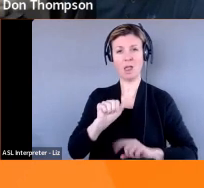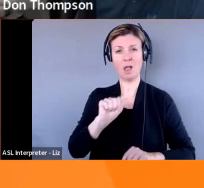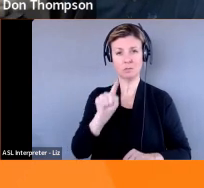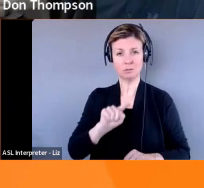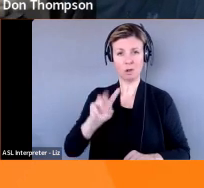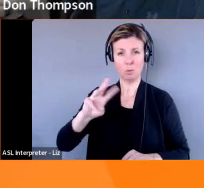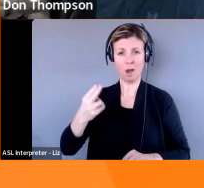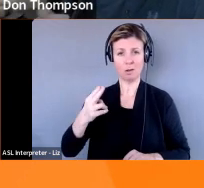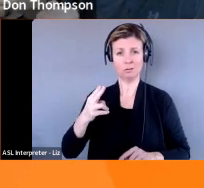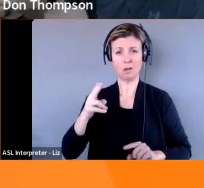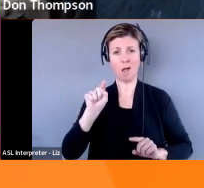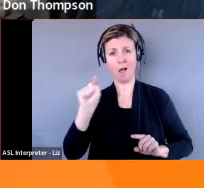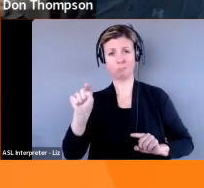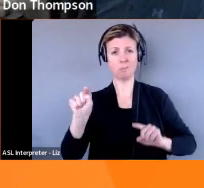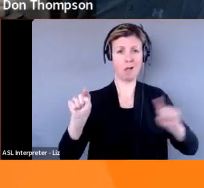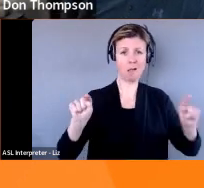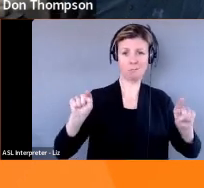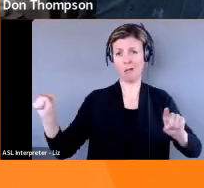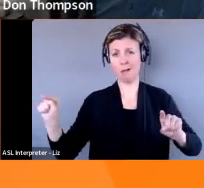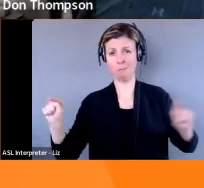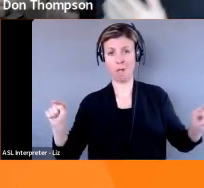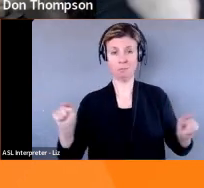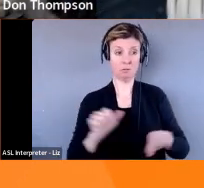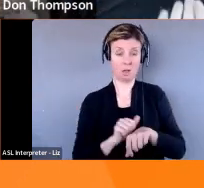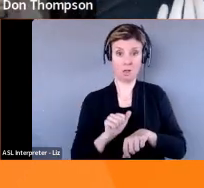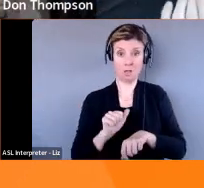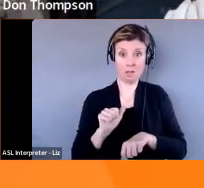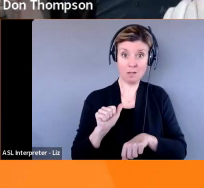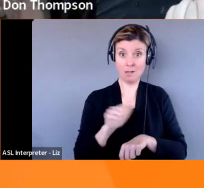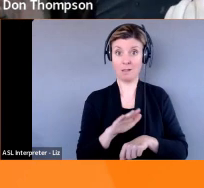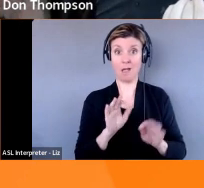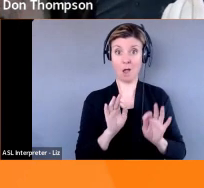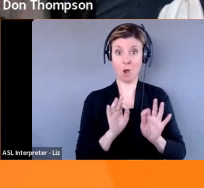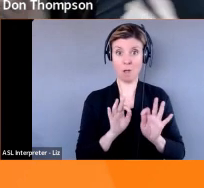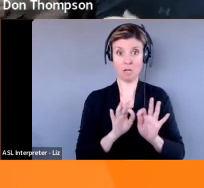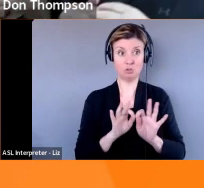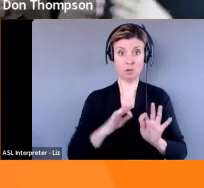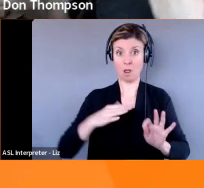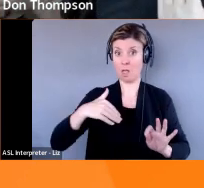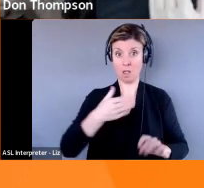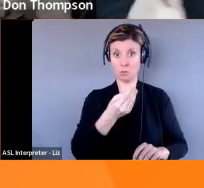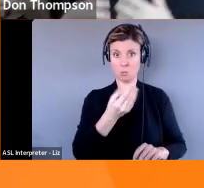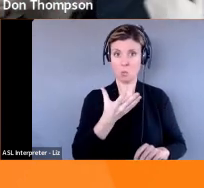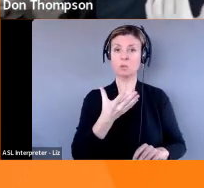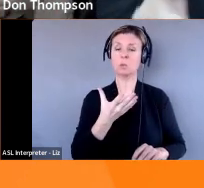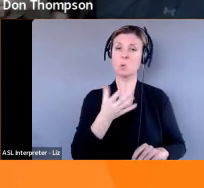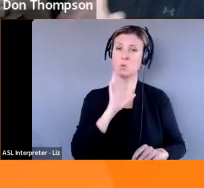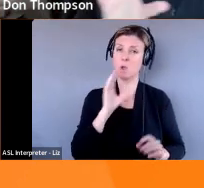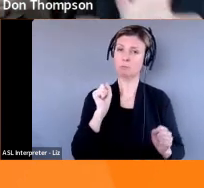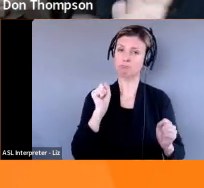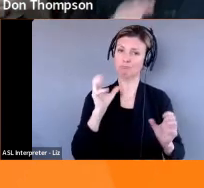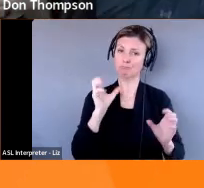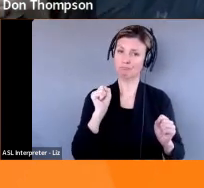now, we're going to get surprised and it's going to affect our profitability model. Okay, so getting quotes, understanding